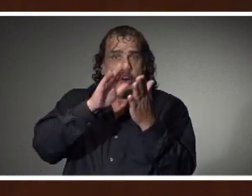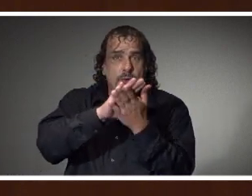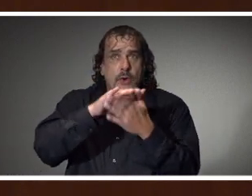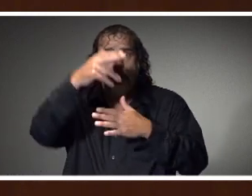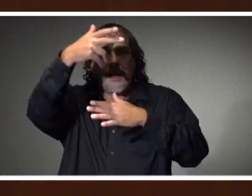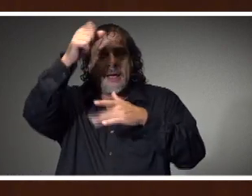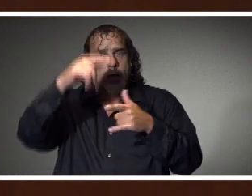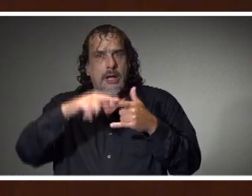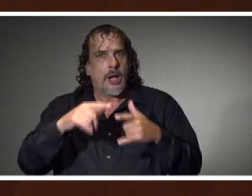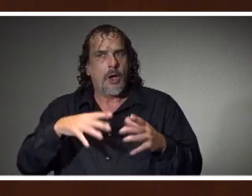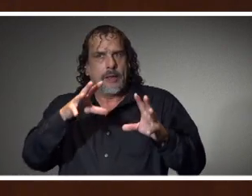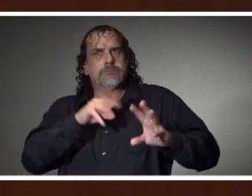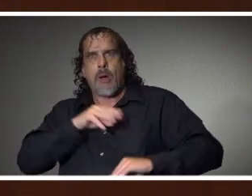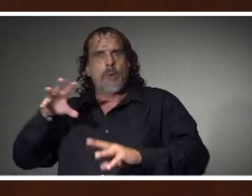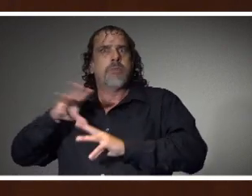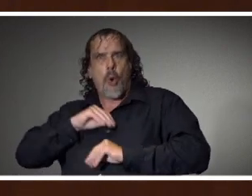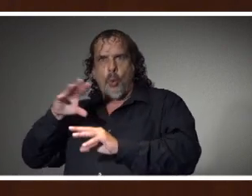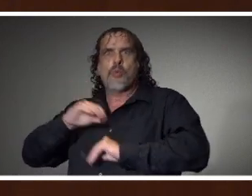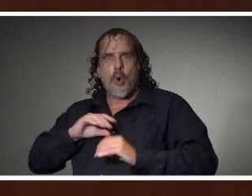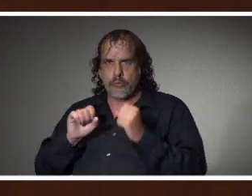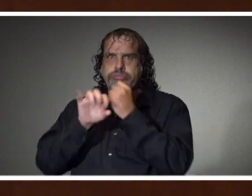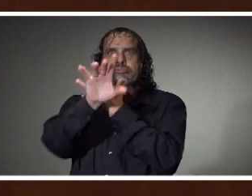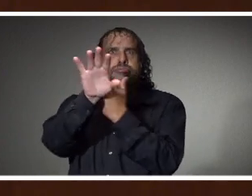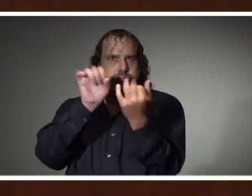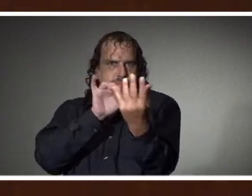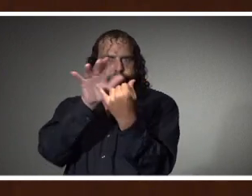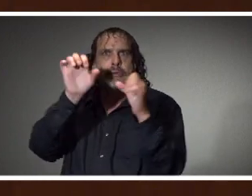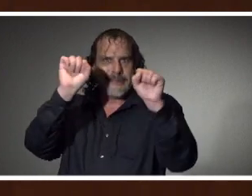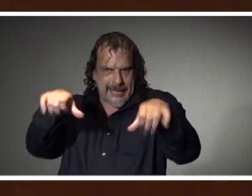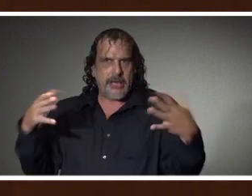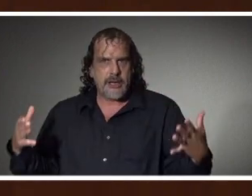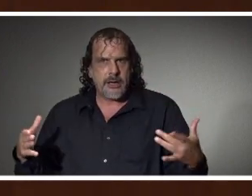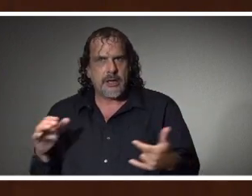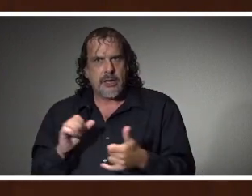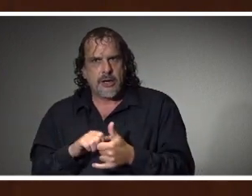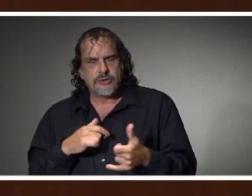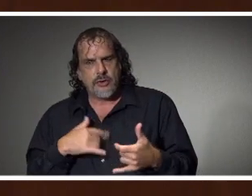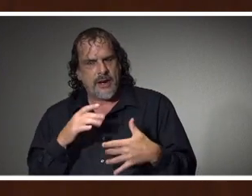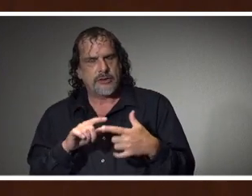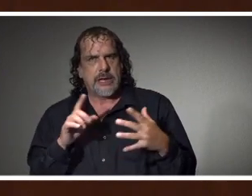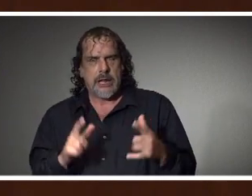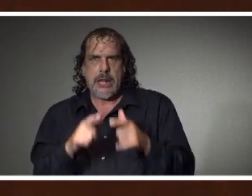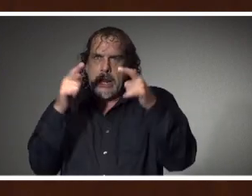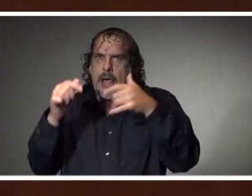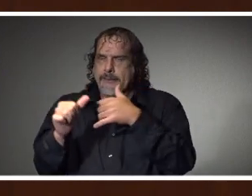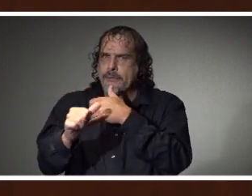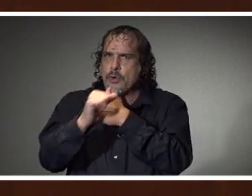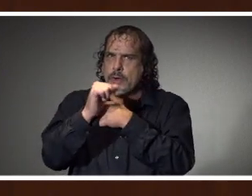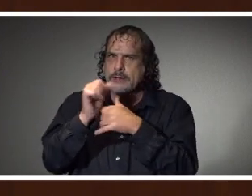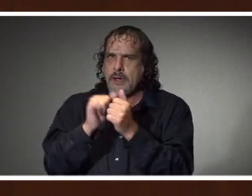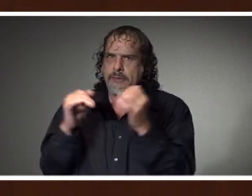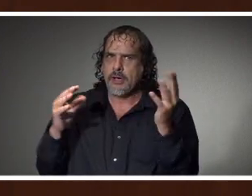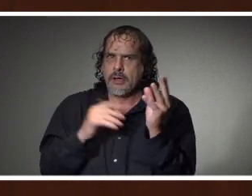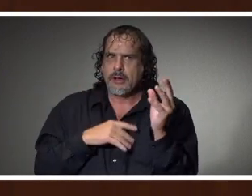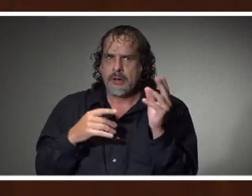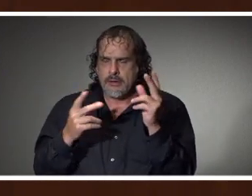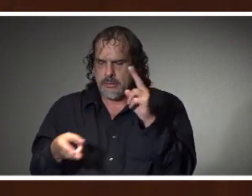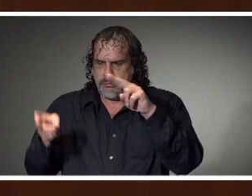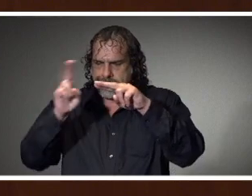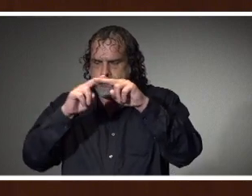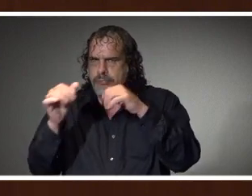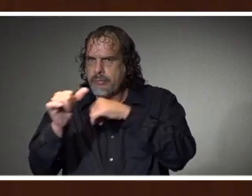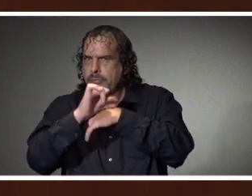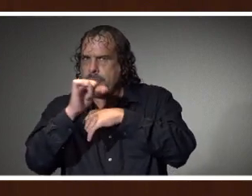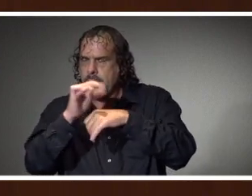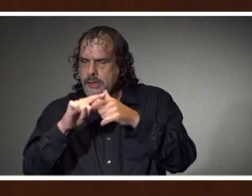plenty contagious going in. So there's going to be sort of a graduated risk of transmission, at least based on the current science, as kids get